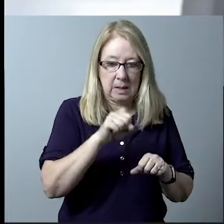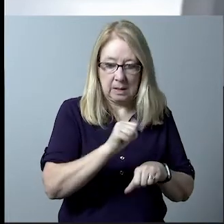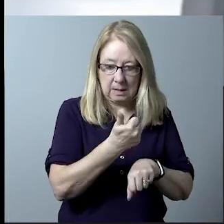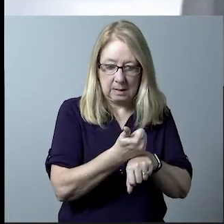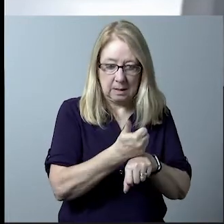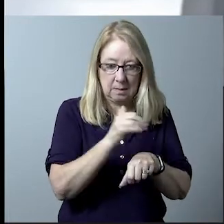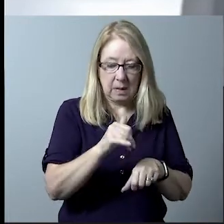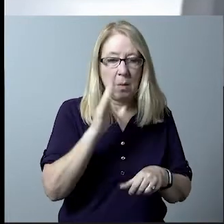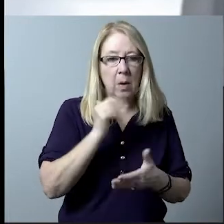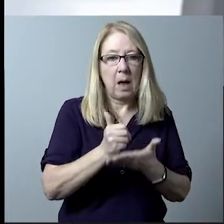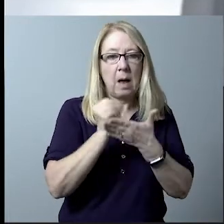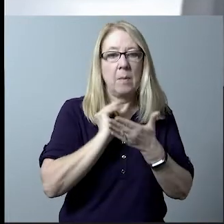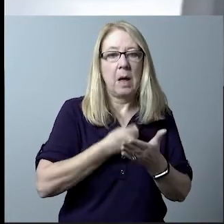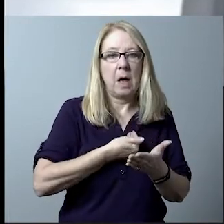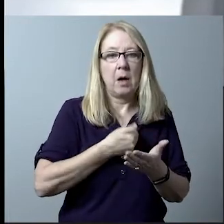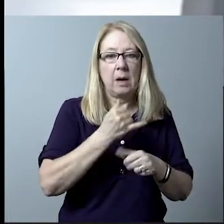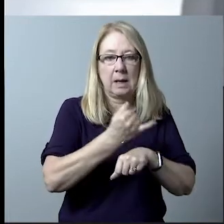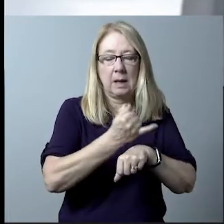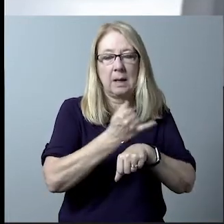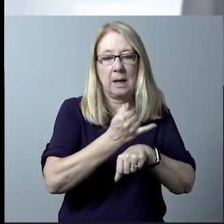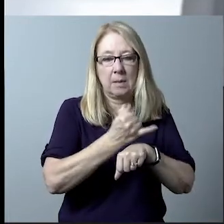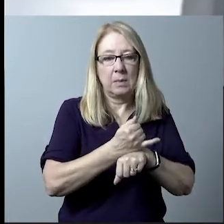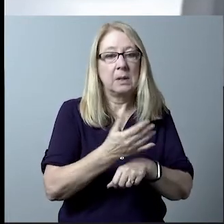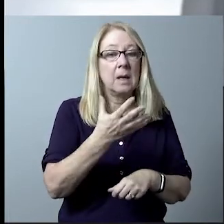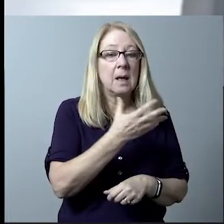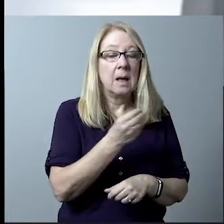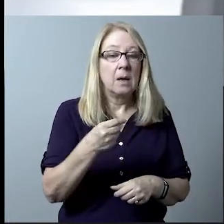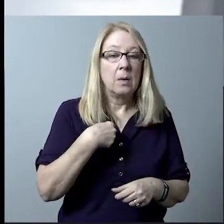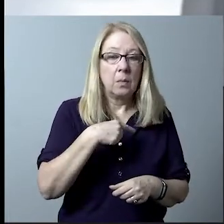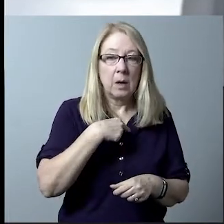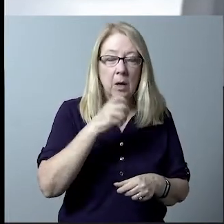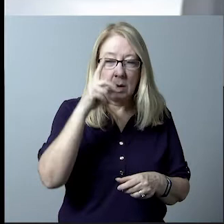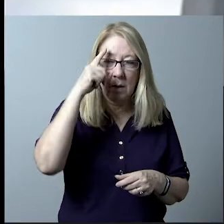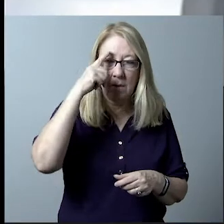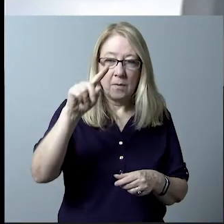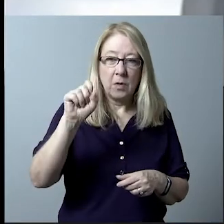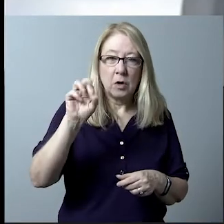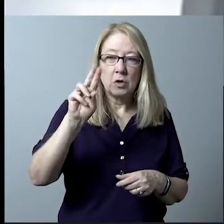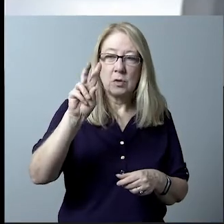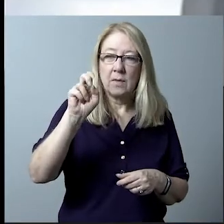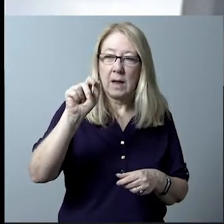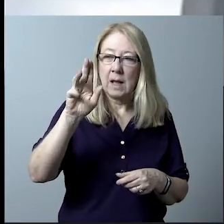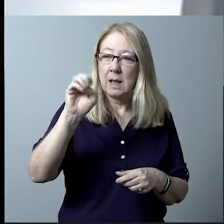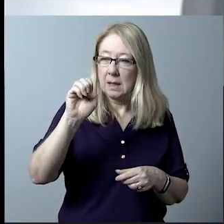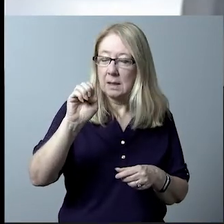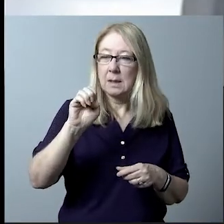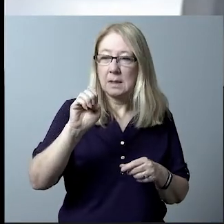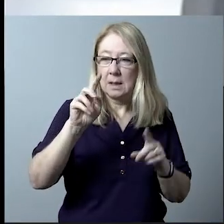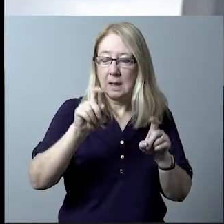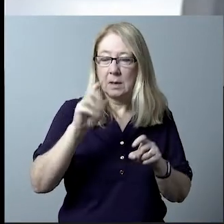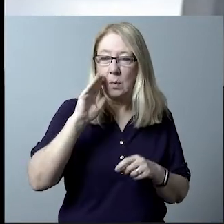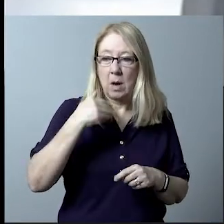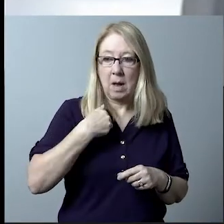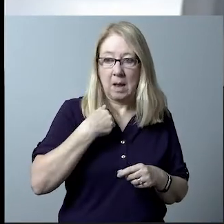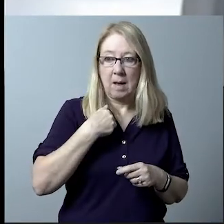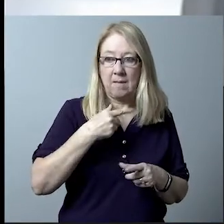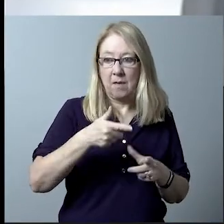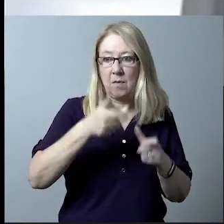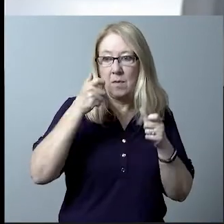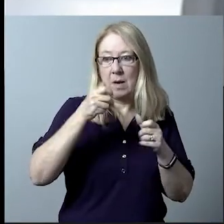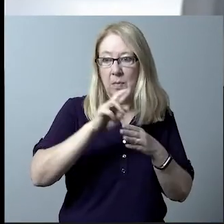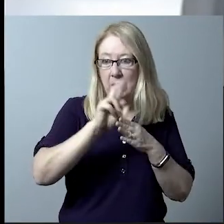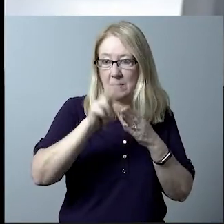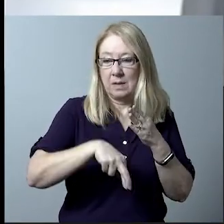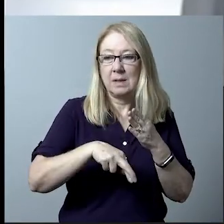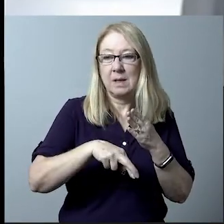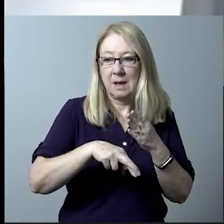get that in place, it will help our entire campus community. We are looking into surveillance testing. We have our rapid machine